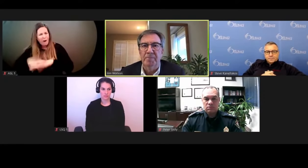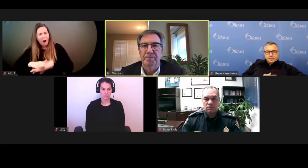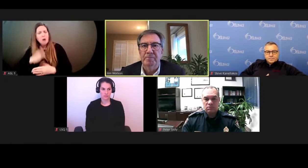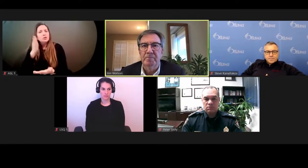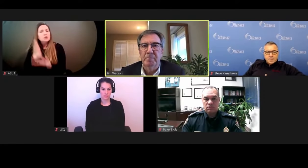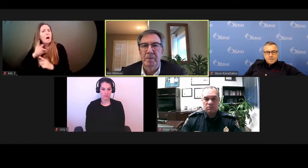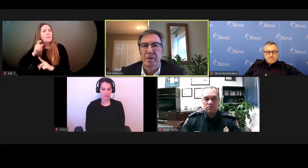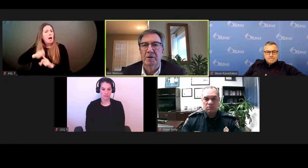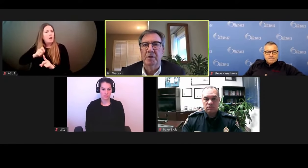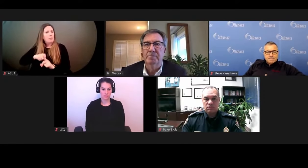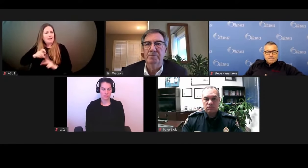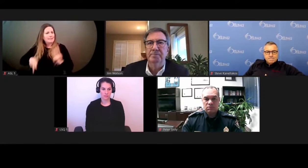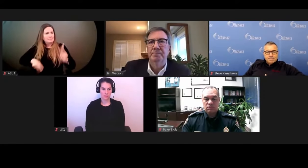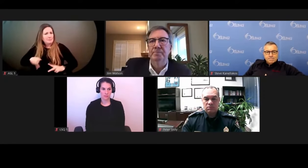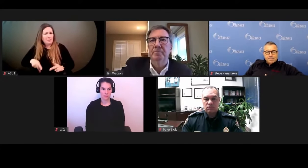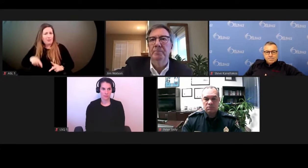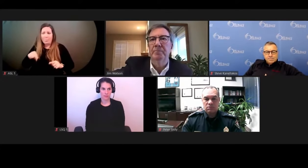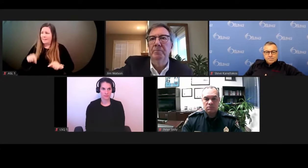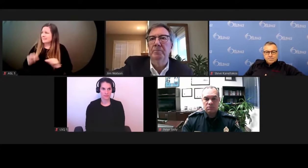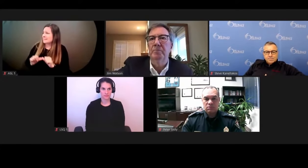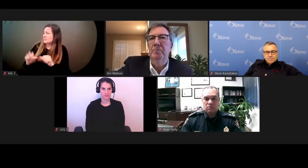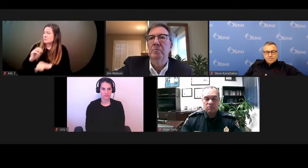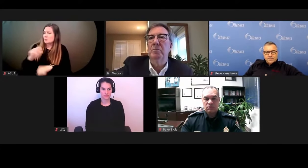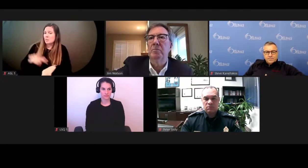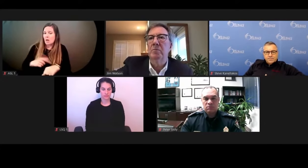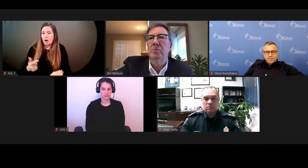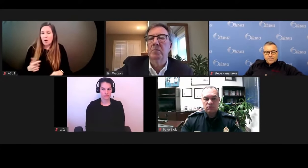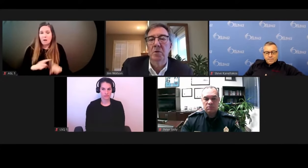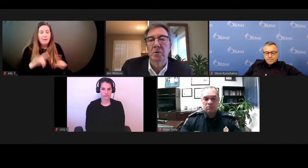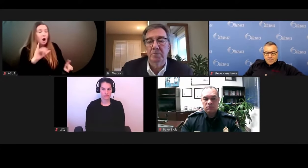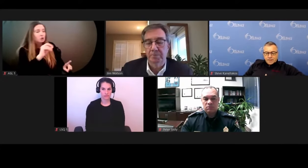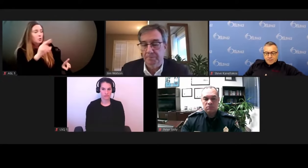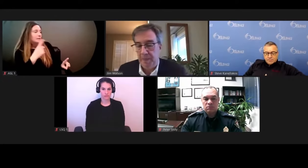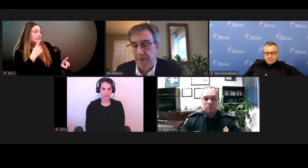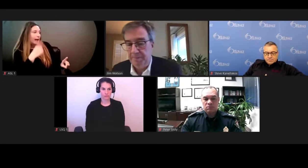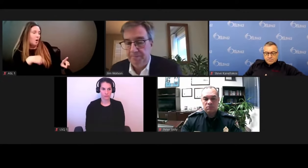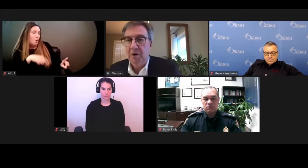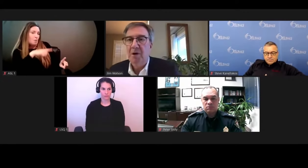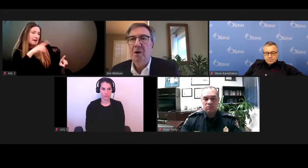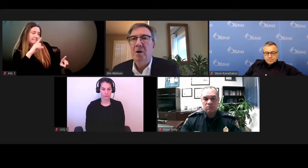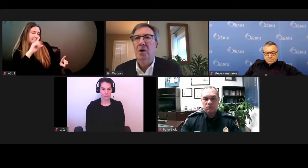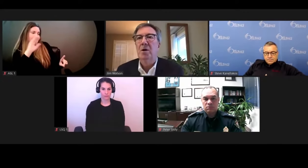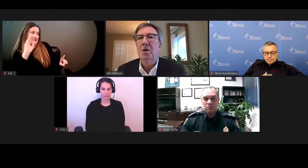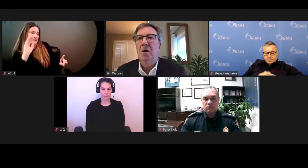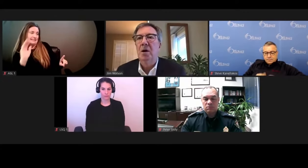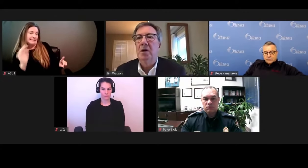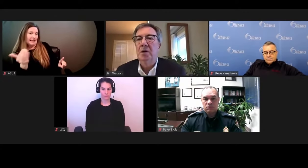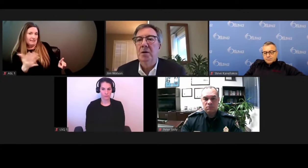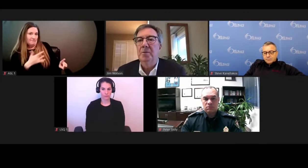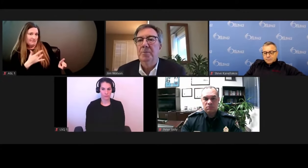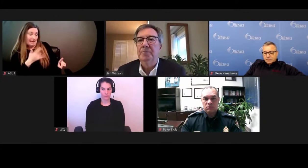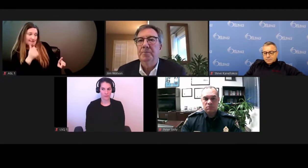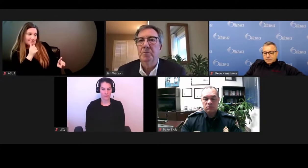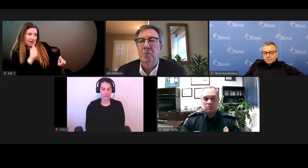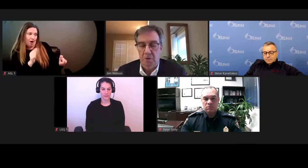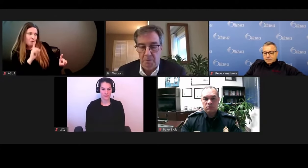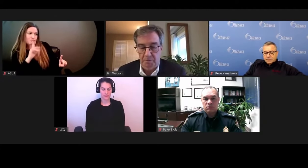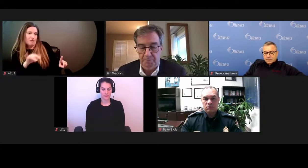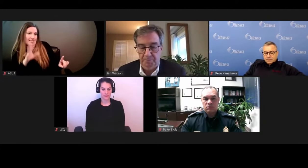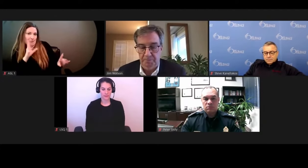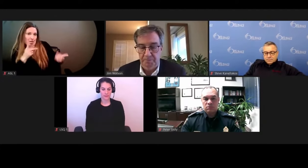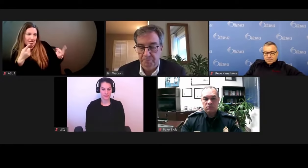long. Thank you. But we know that's not going to happen, right? Like that, or let's just say it seems unlikely that's not going to happen. So the people of Ottawa are